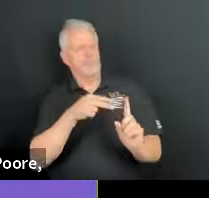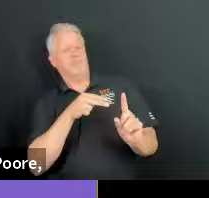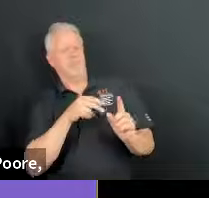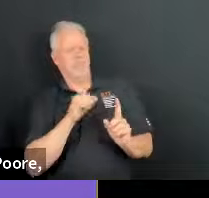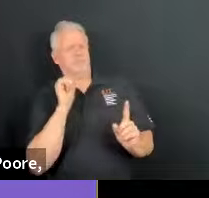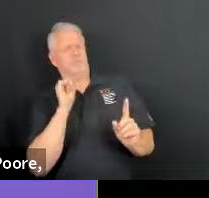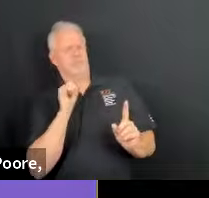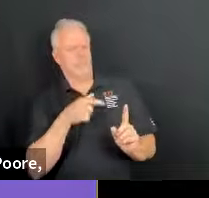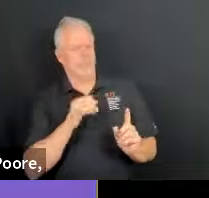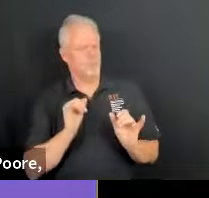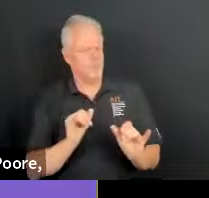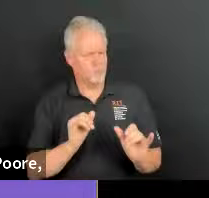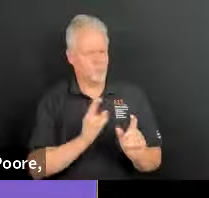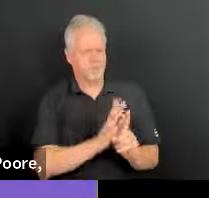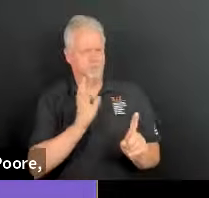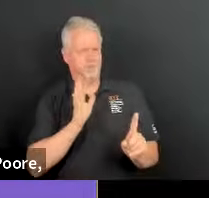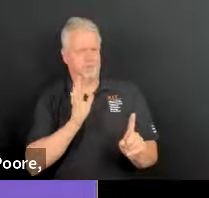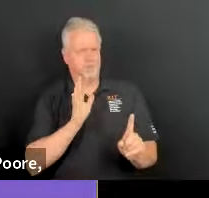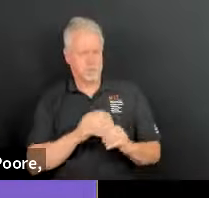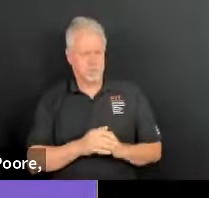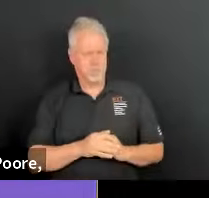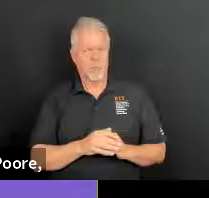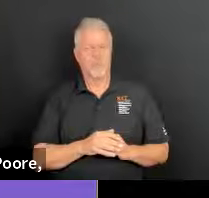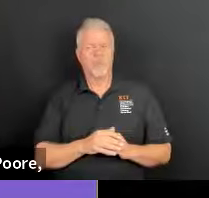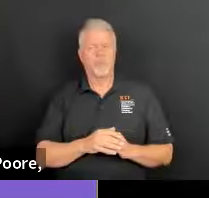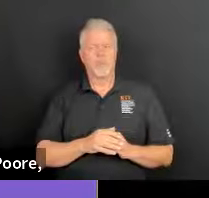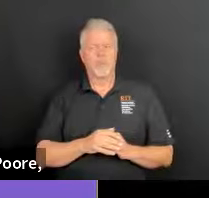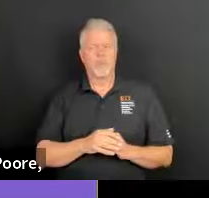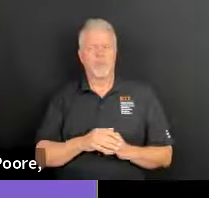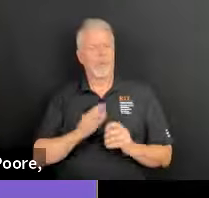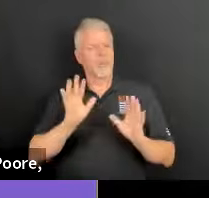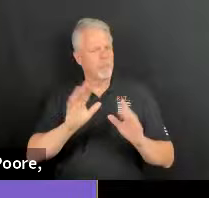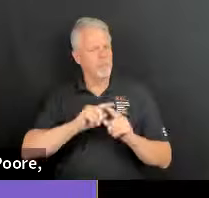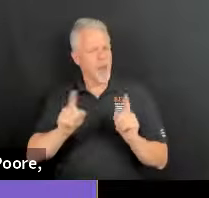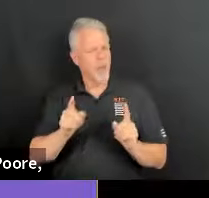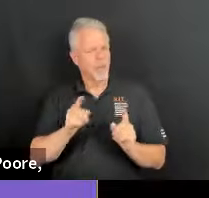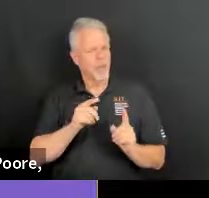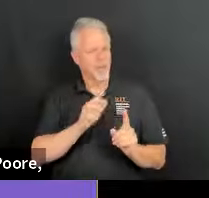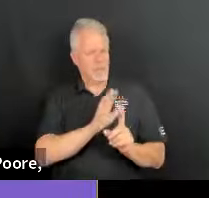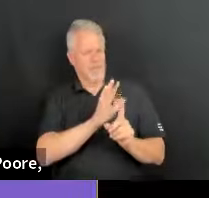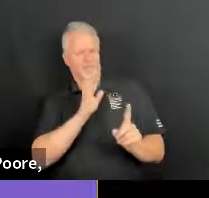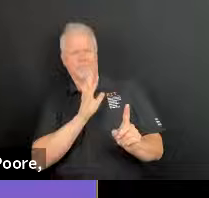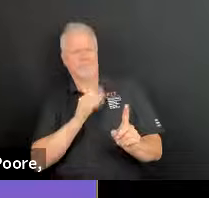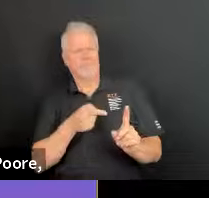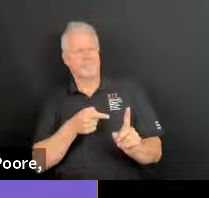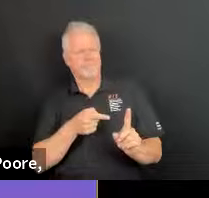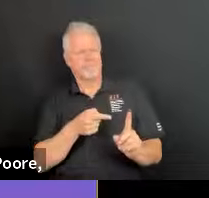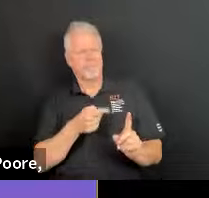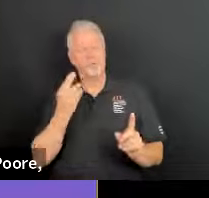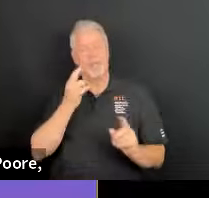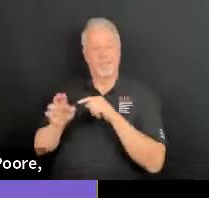they can see themselves, individuals see themselves more clearly, and their friends, their community backs off away from